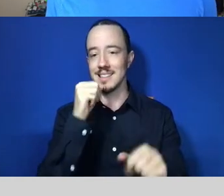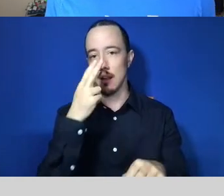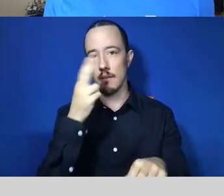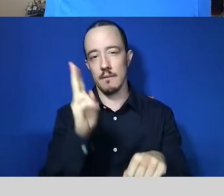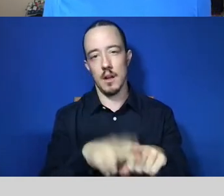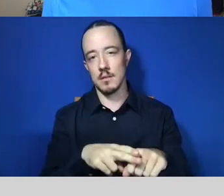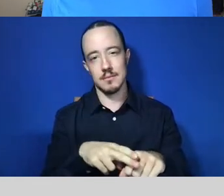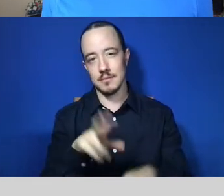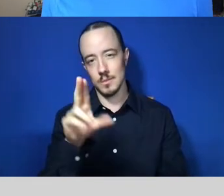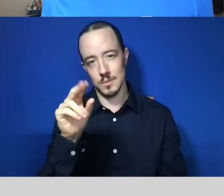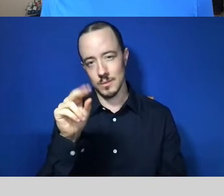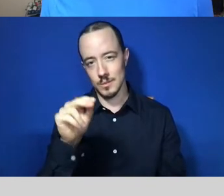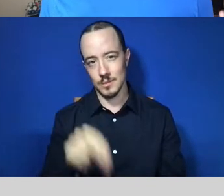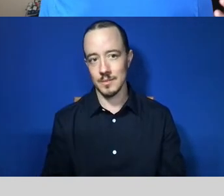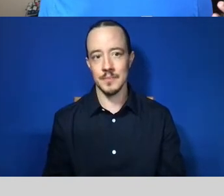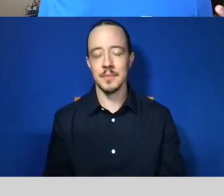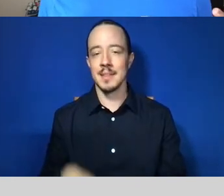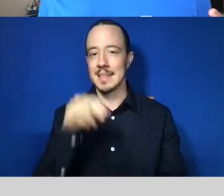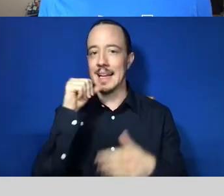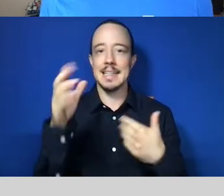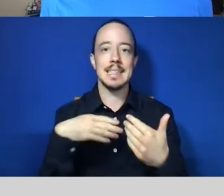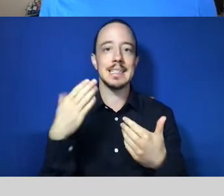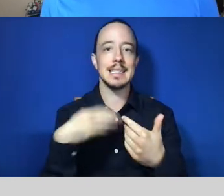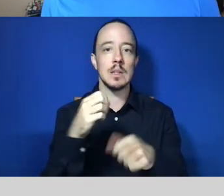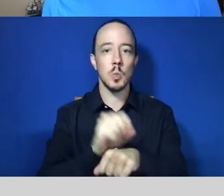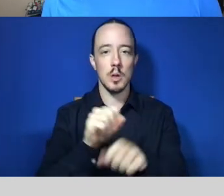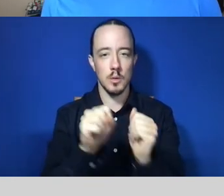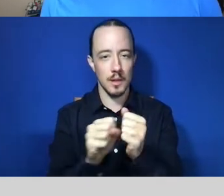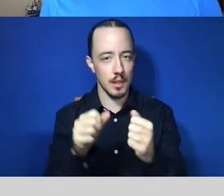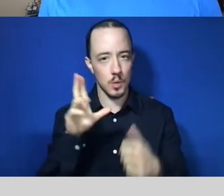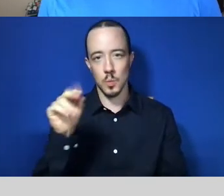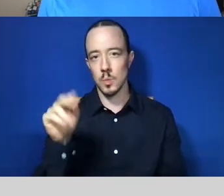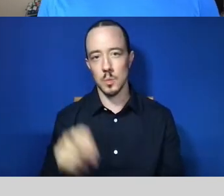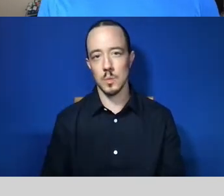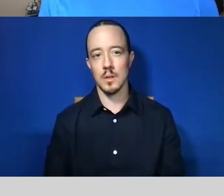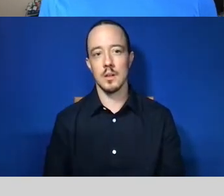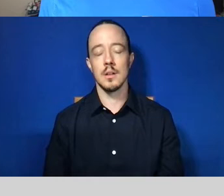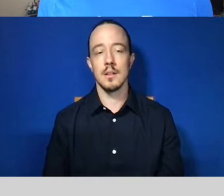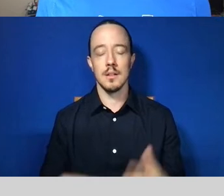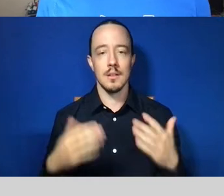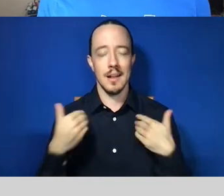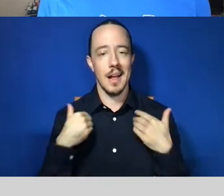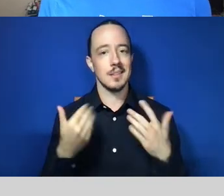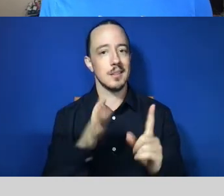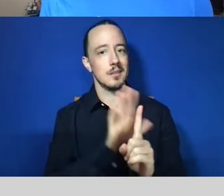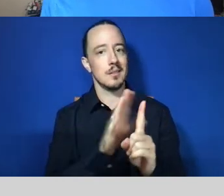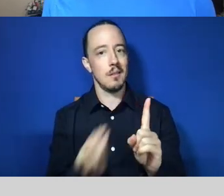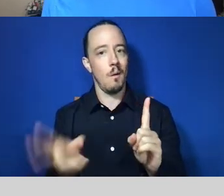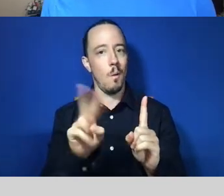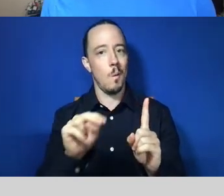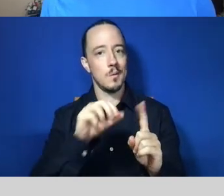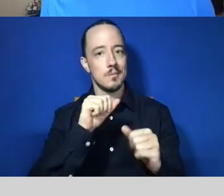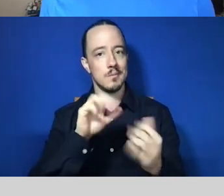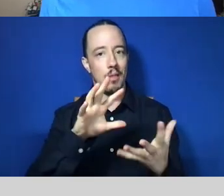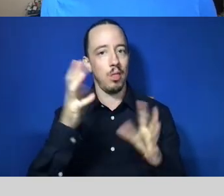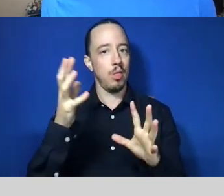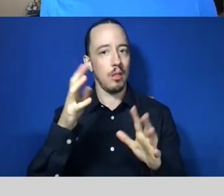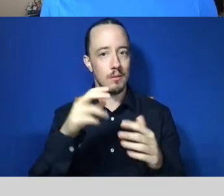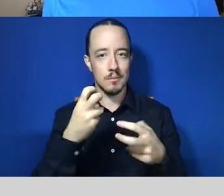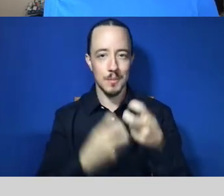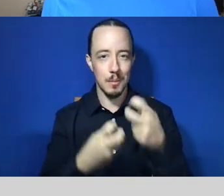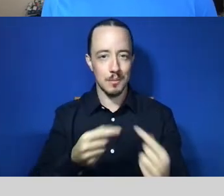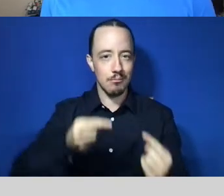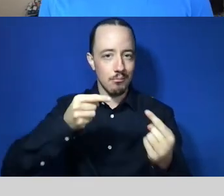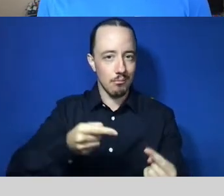really fun. It wasn't the easiest to work with, and it definitely came with its own mess